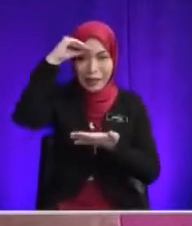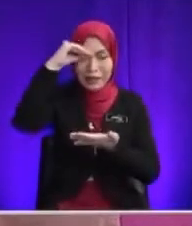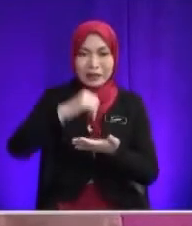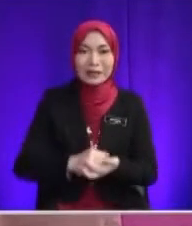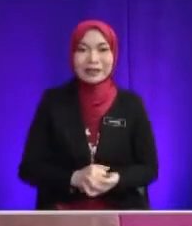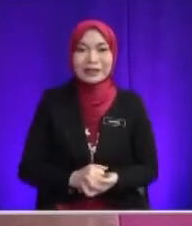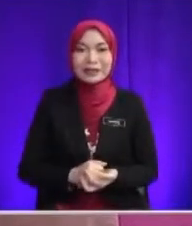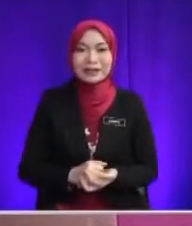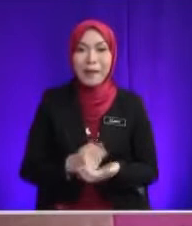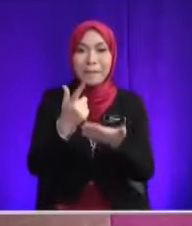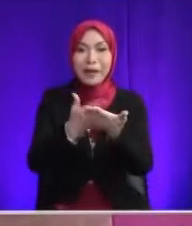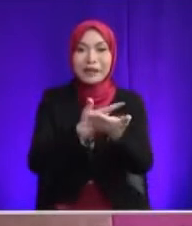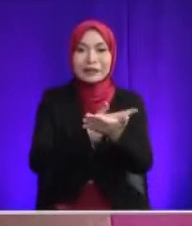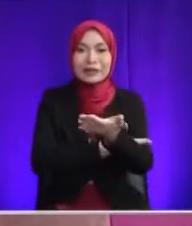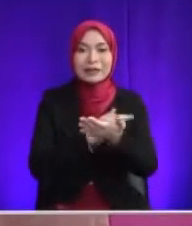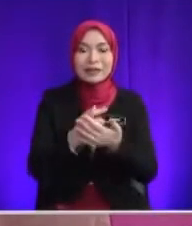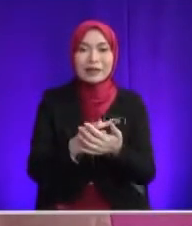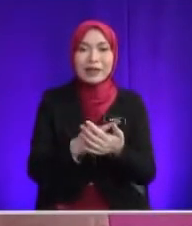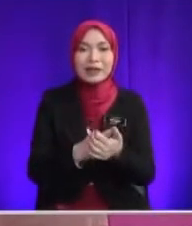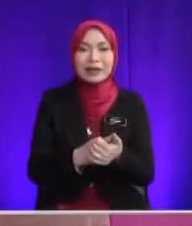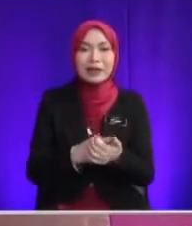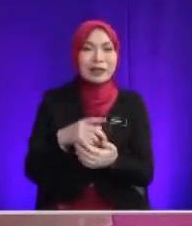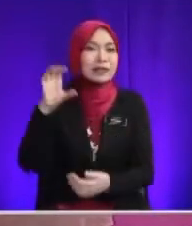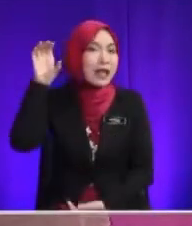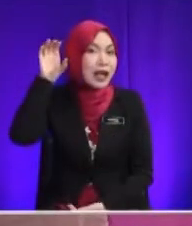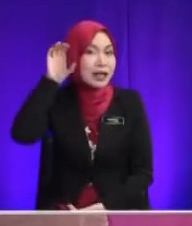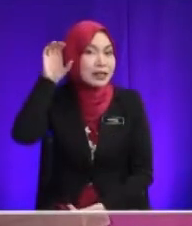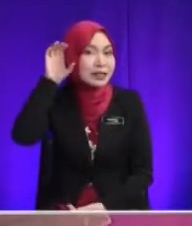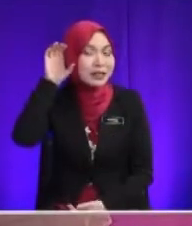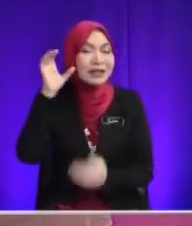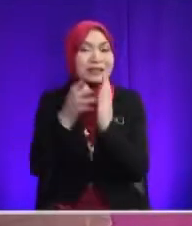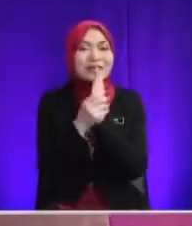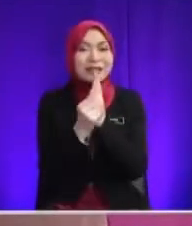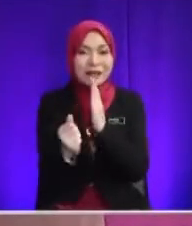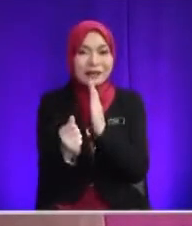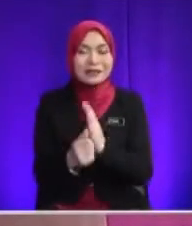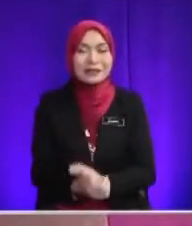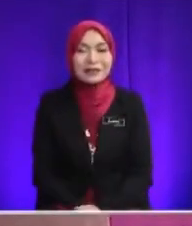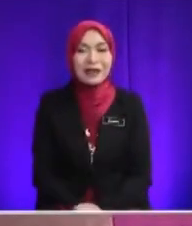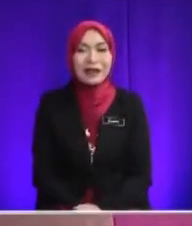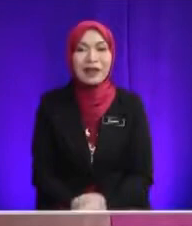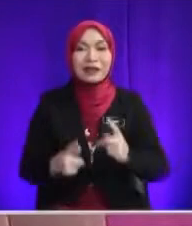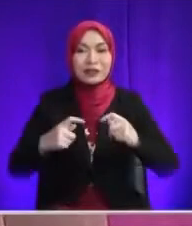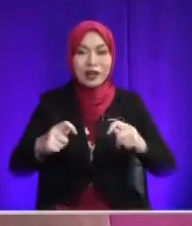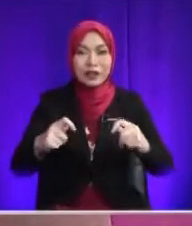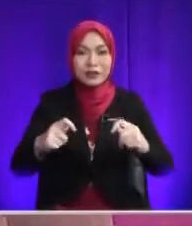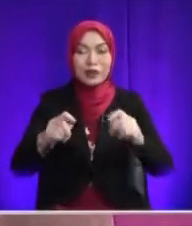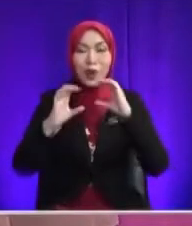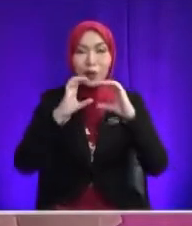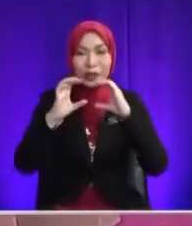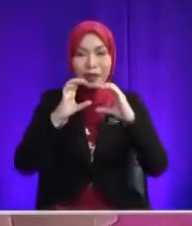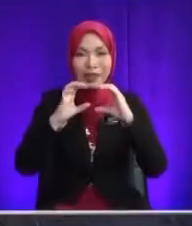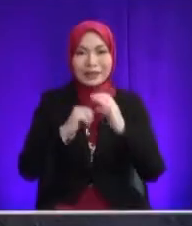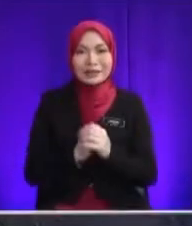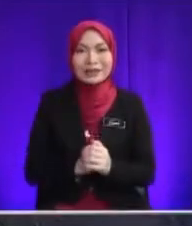going to try to understand what speakers are saying. Okay. And they are going to try to communicate as right. well through listening.